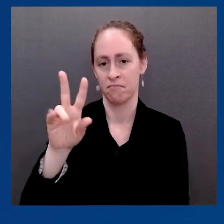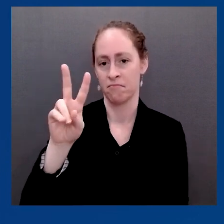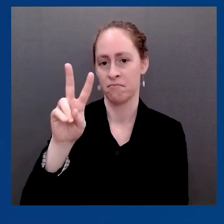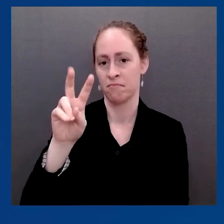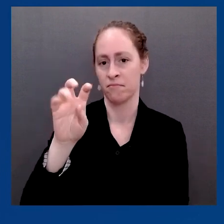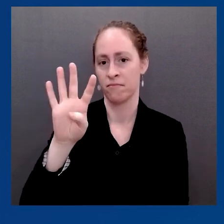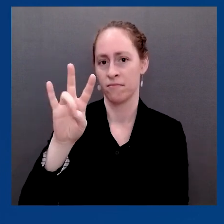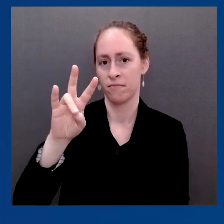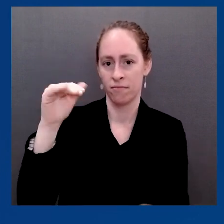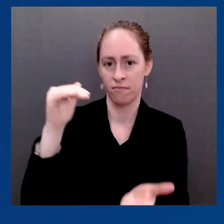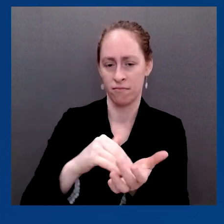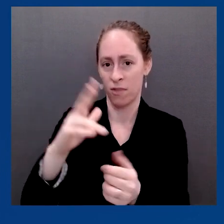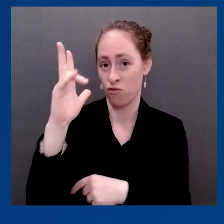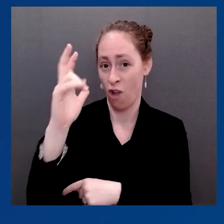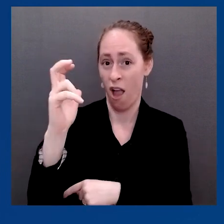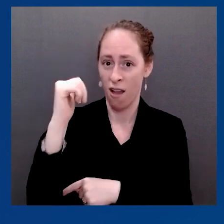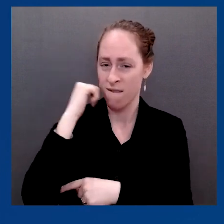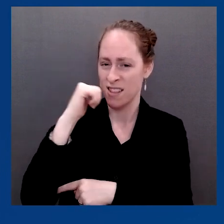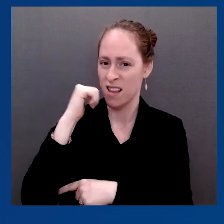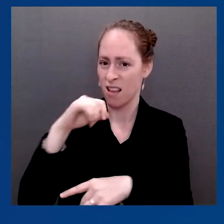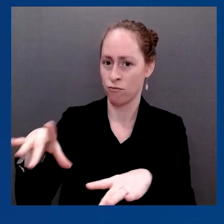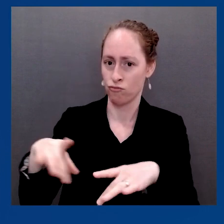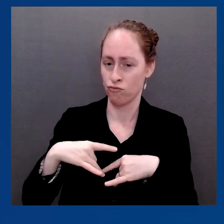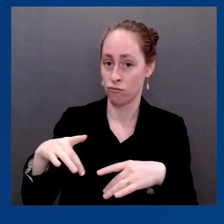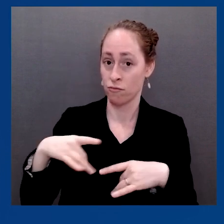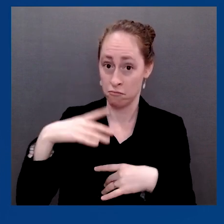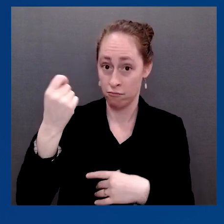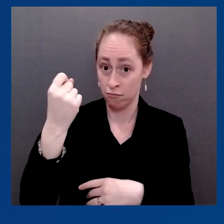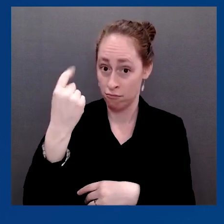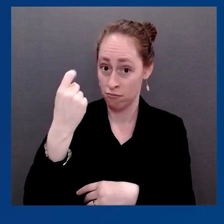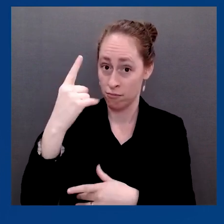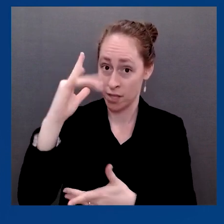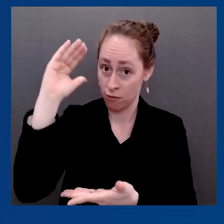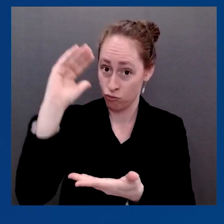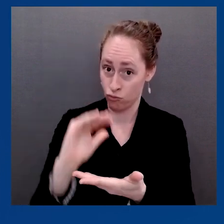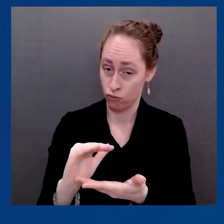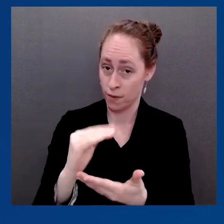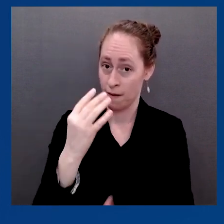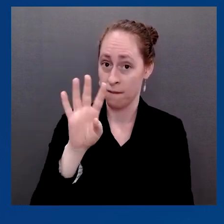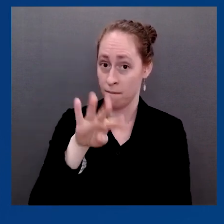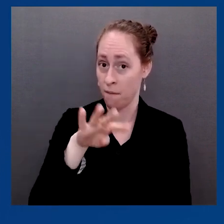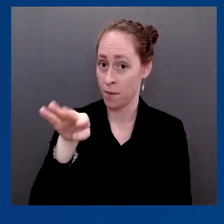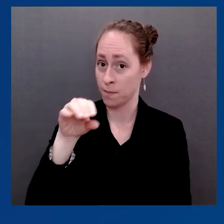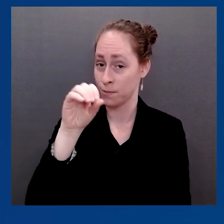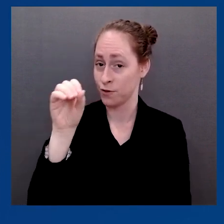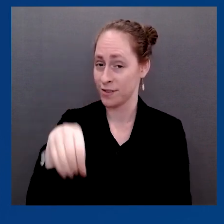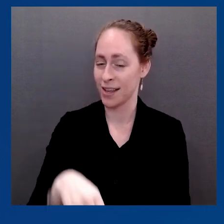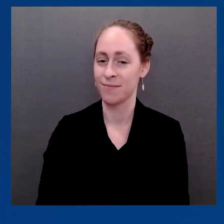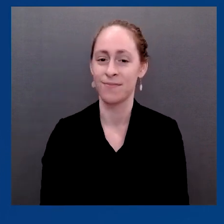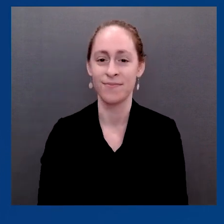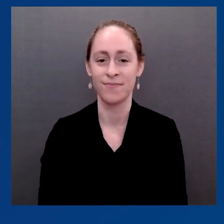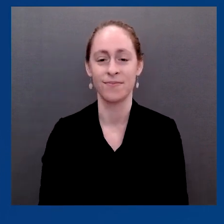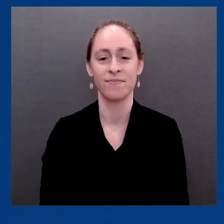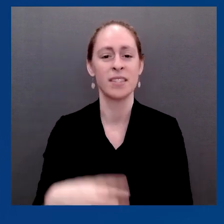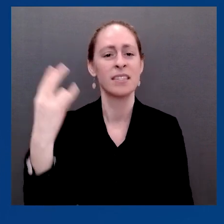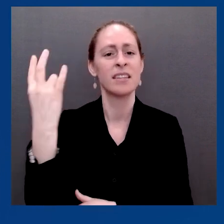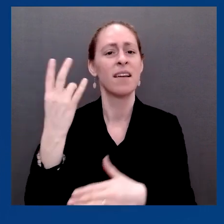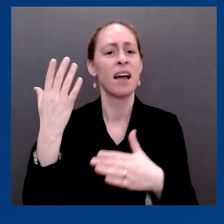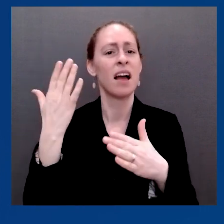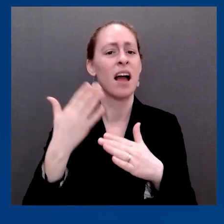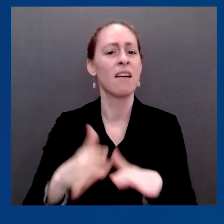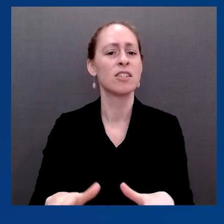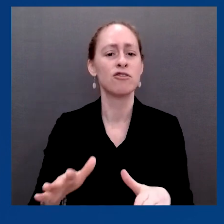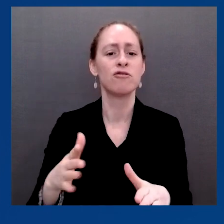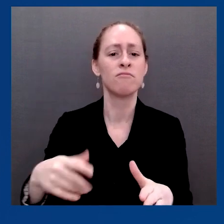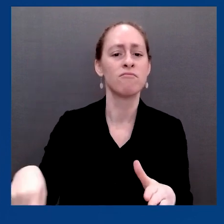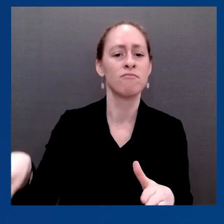about 44% over the previous week. The 7-day average of hospital admissions is about 13,000 per day,